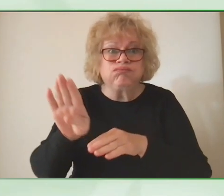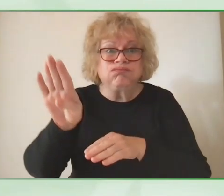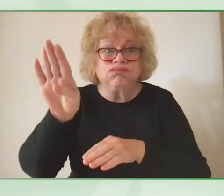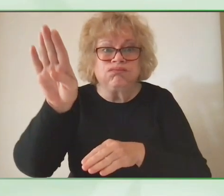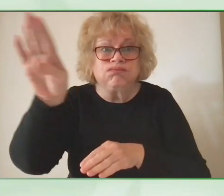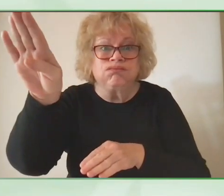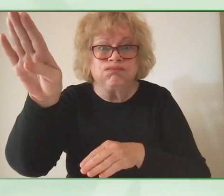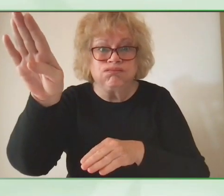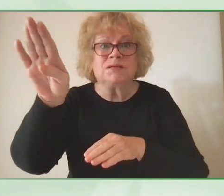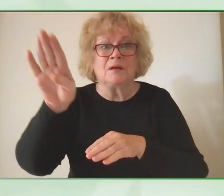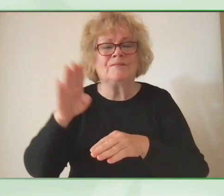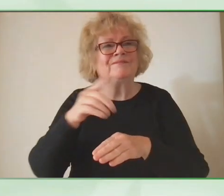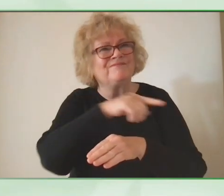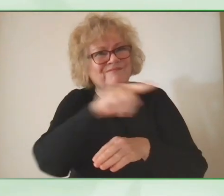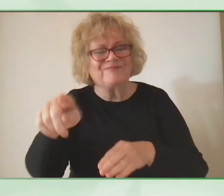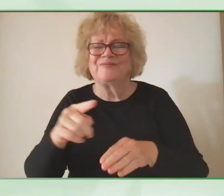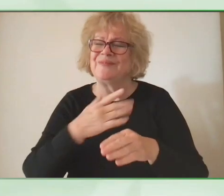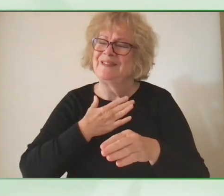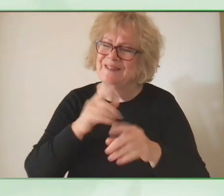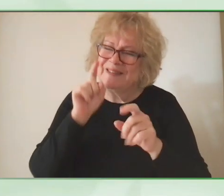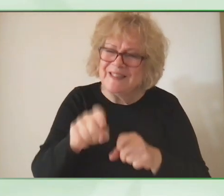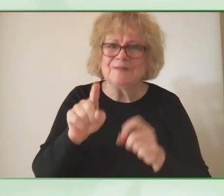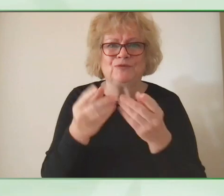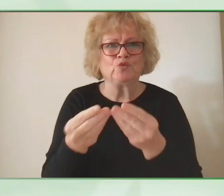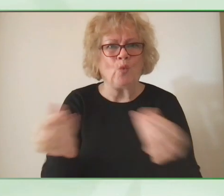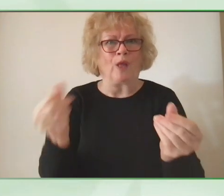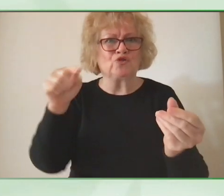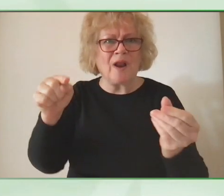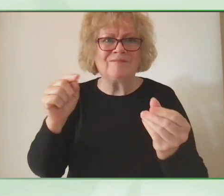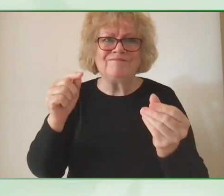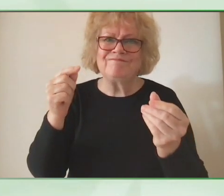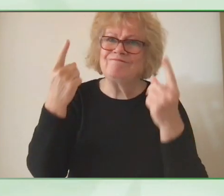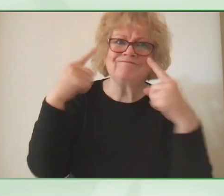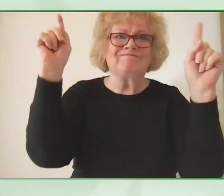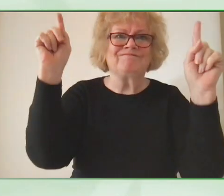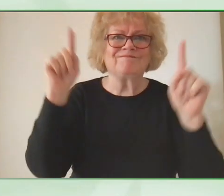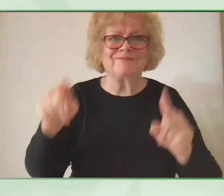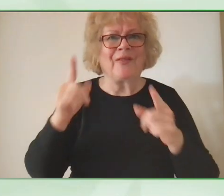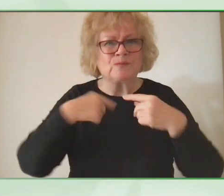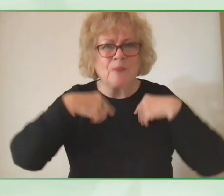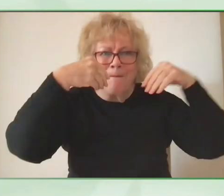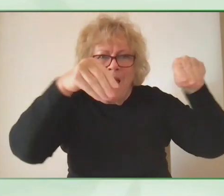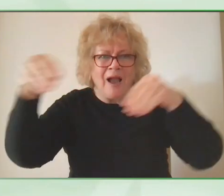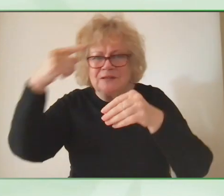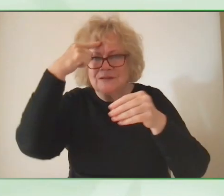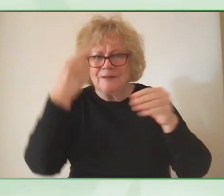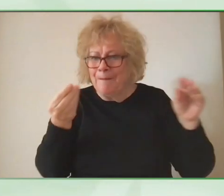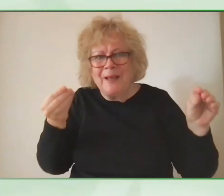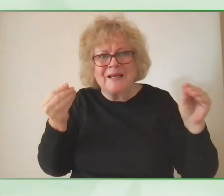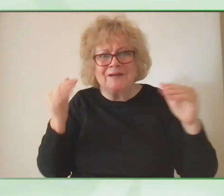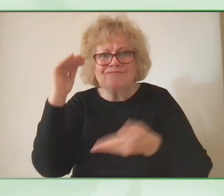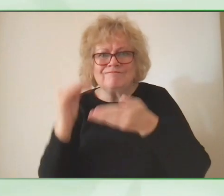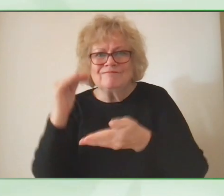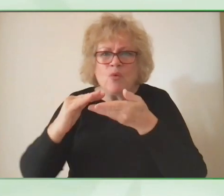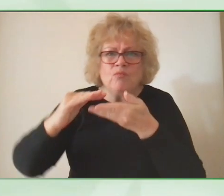any disability inclusion tool can go to scale. Because the only way you go to scale is to move